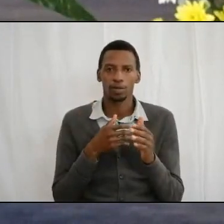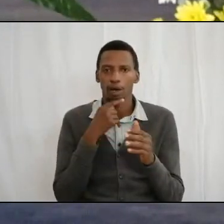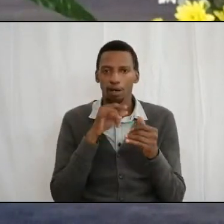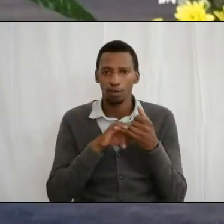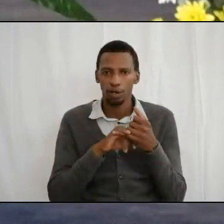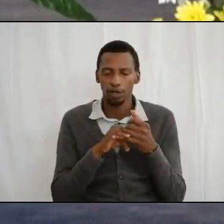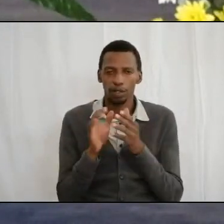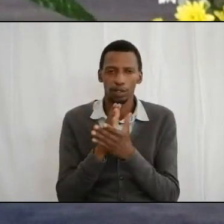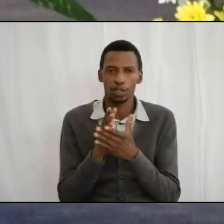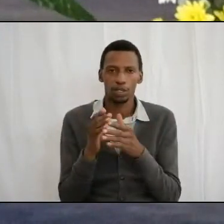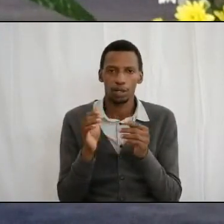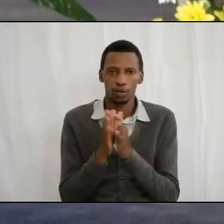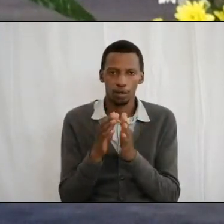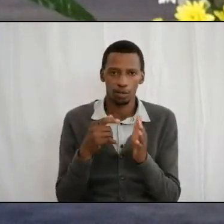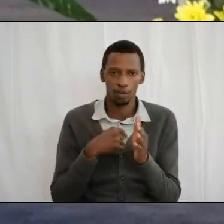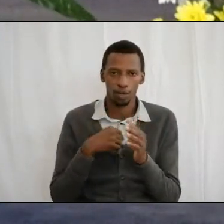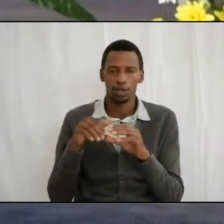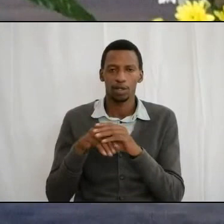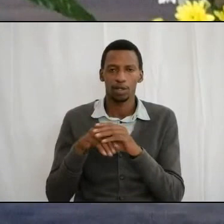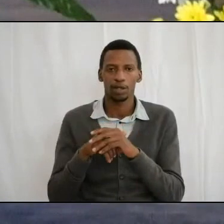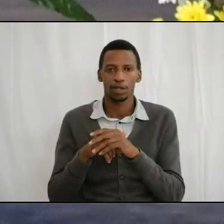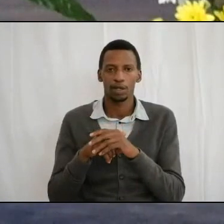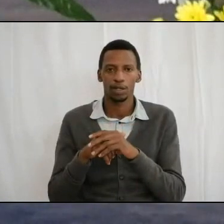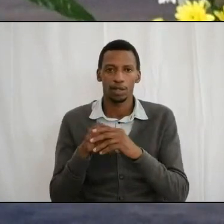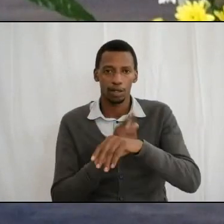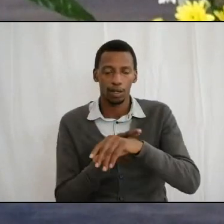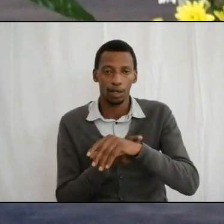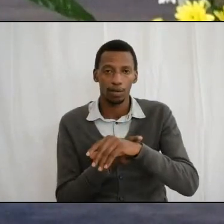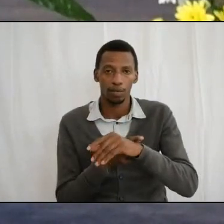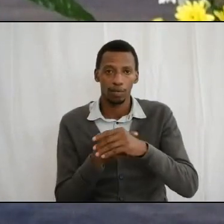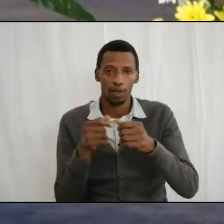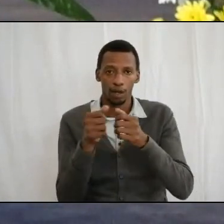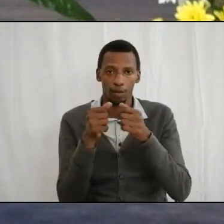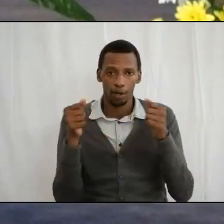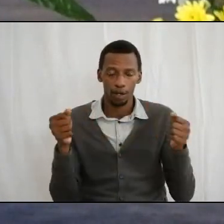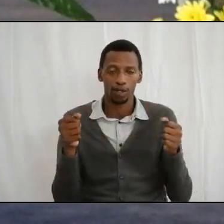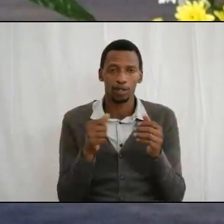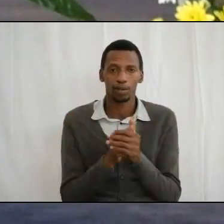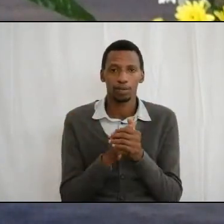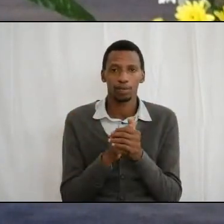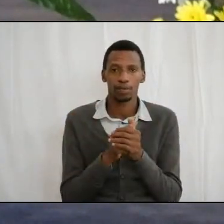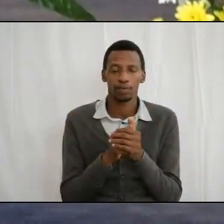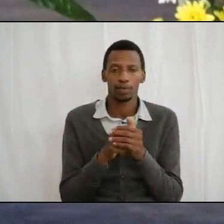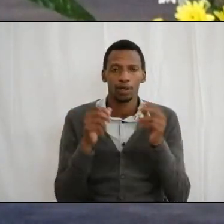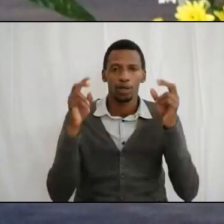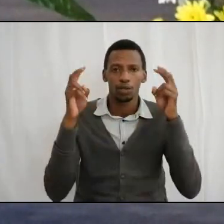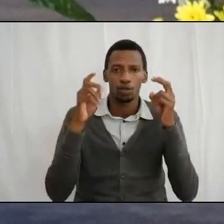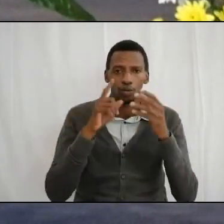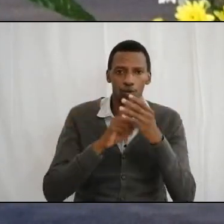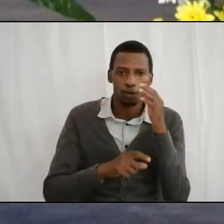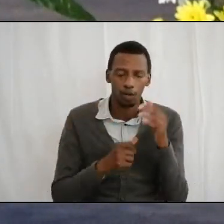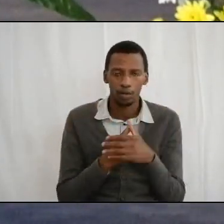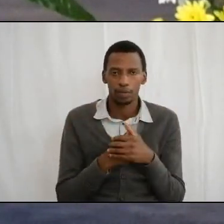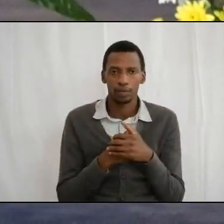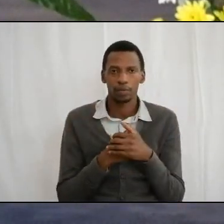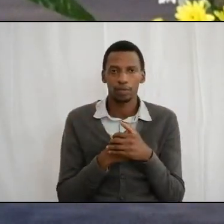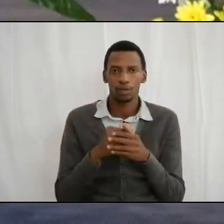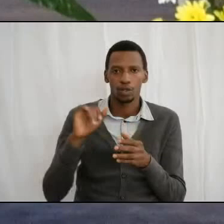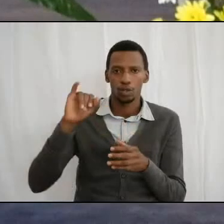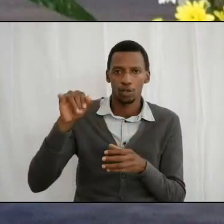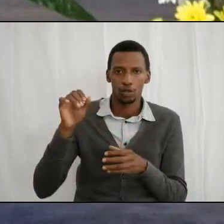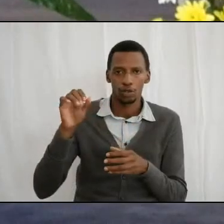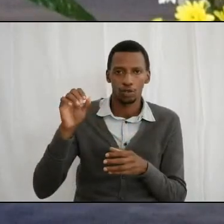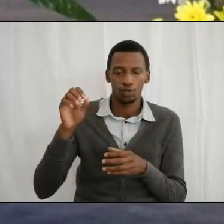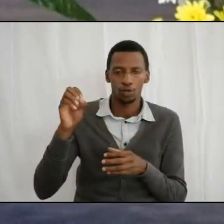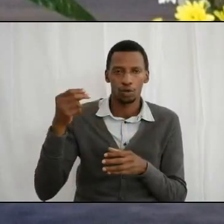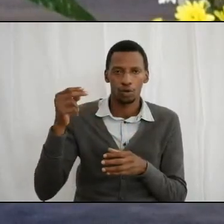magazine encapsulated John Lewis. And it is entitled, John Lewis was